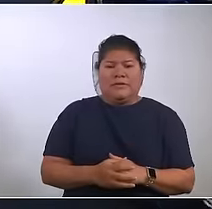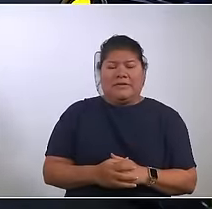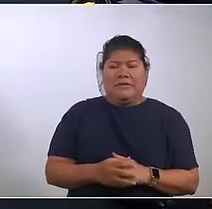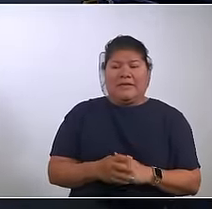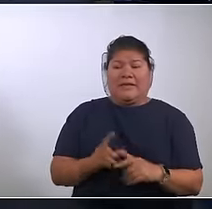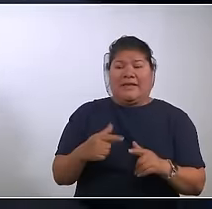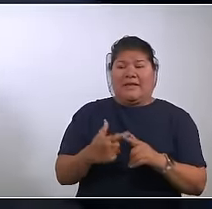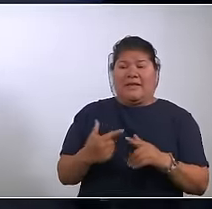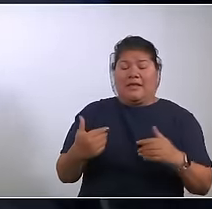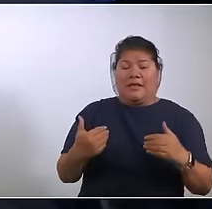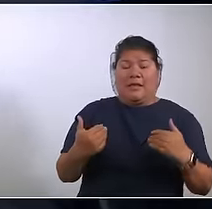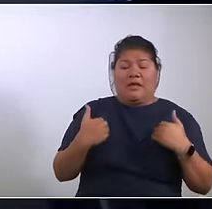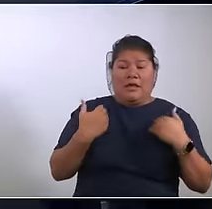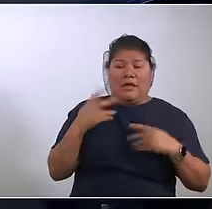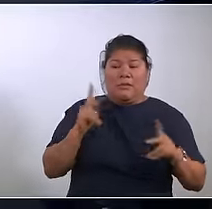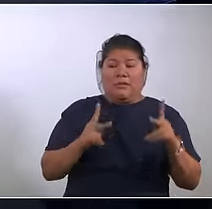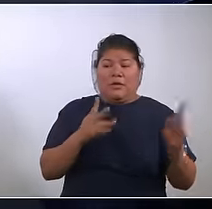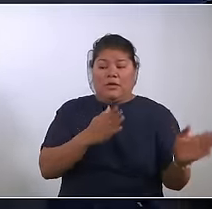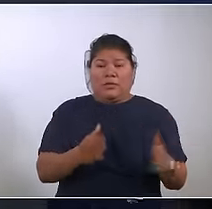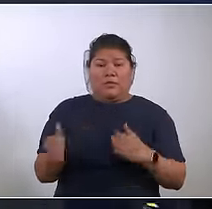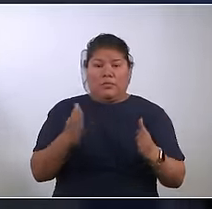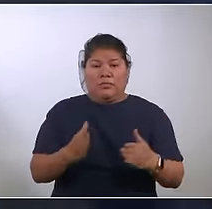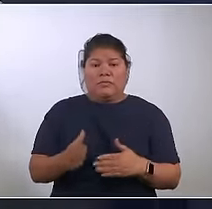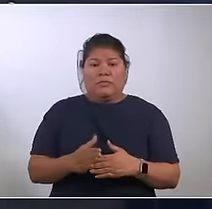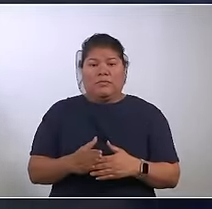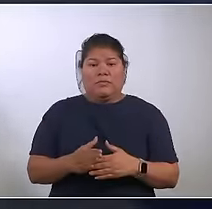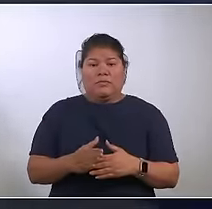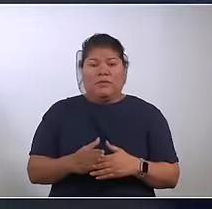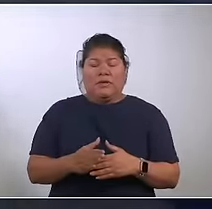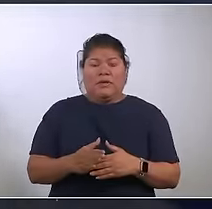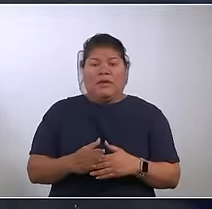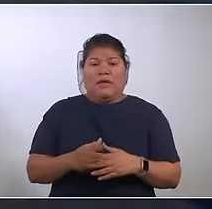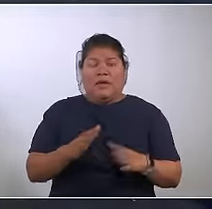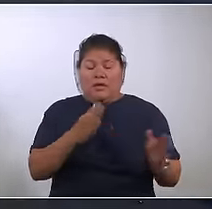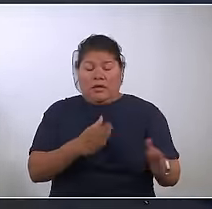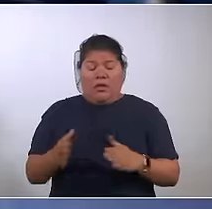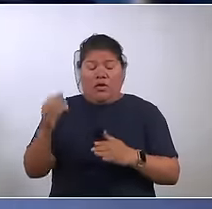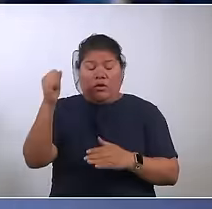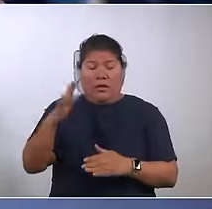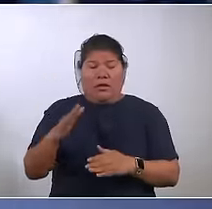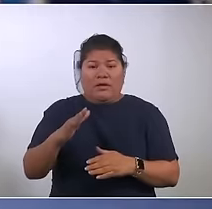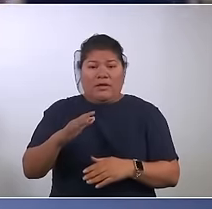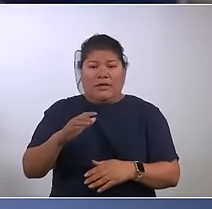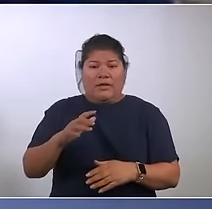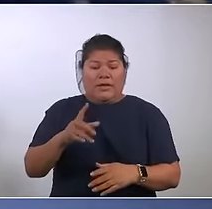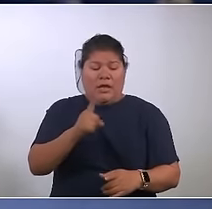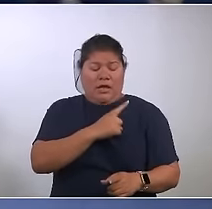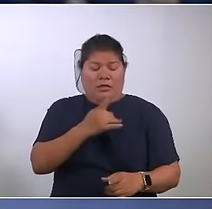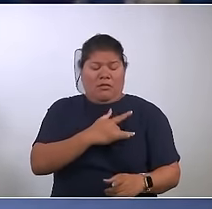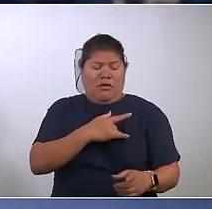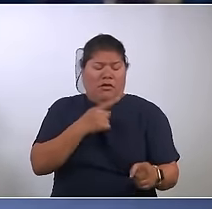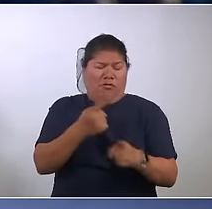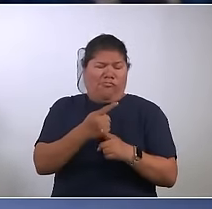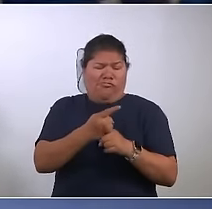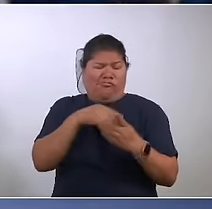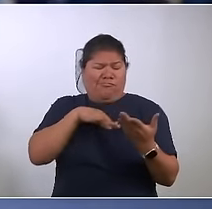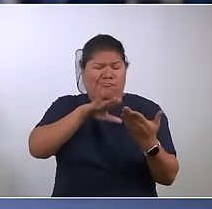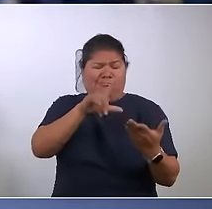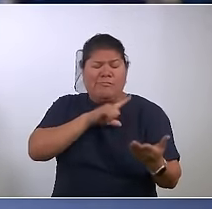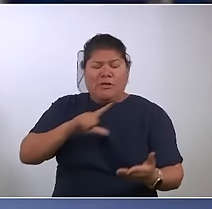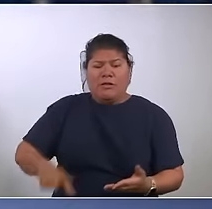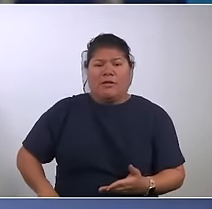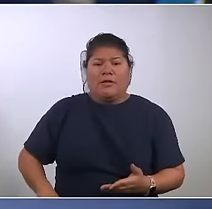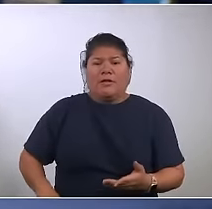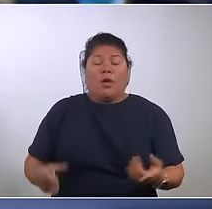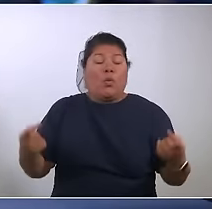young people organize themselves, y cuando se organizan in los the jóvenes, order of God, en el orden de and Dios, they put their hearts right before the Lord, y ponen su corazón